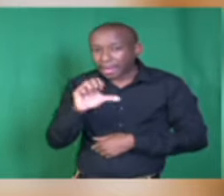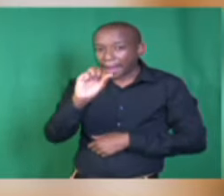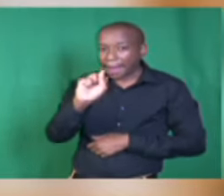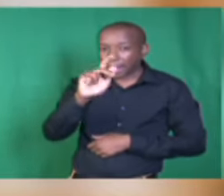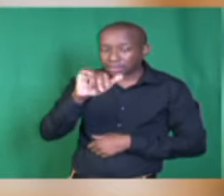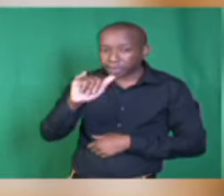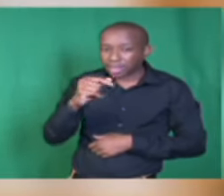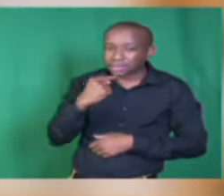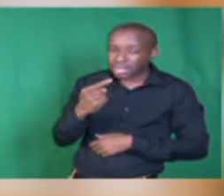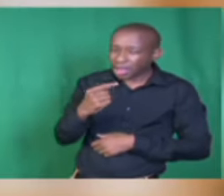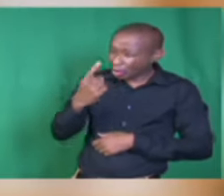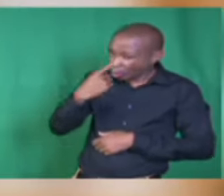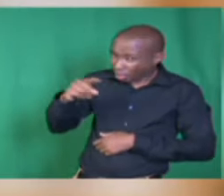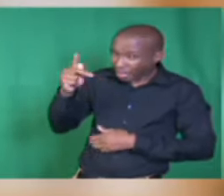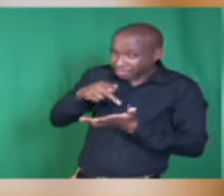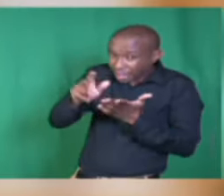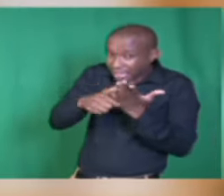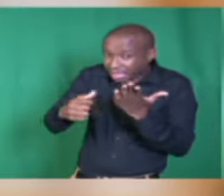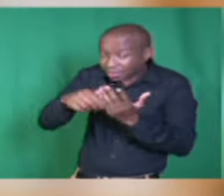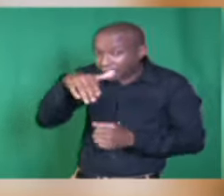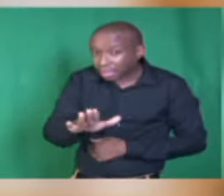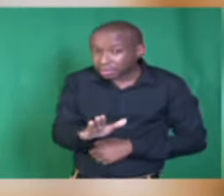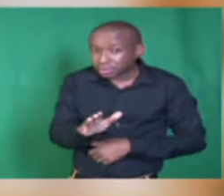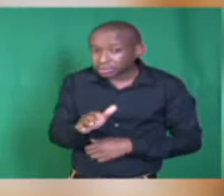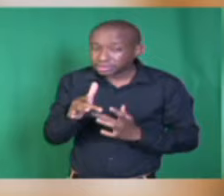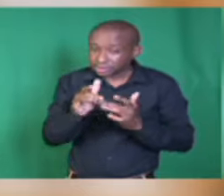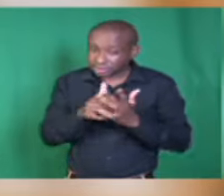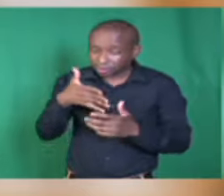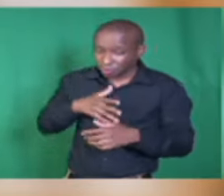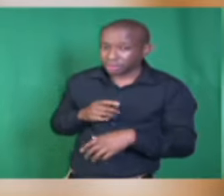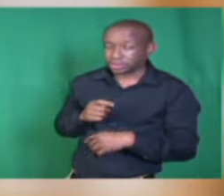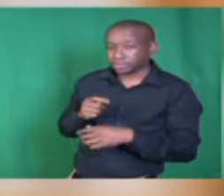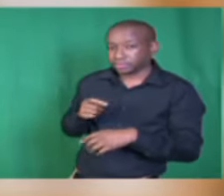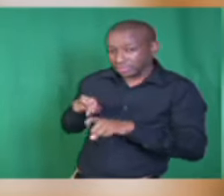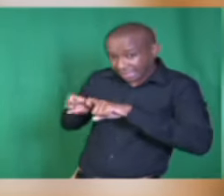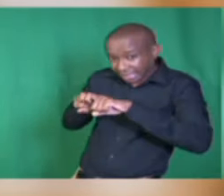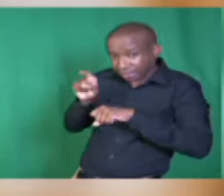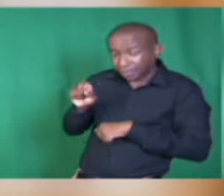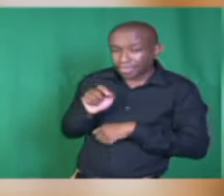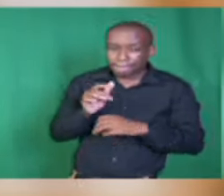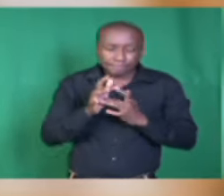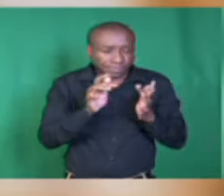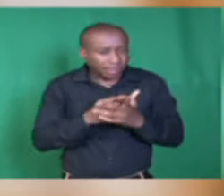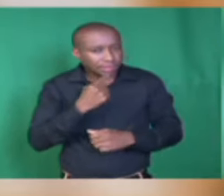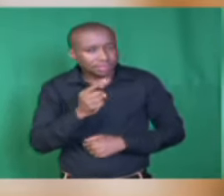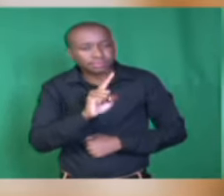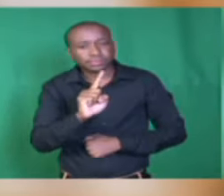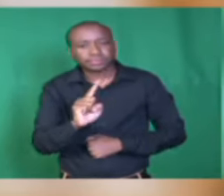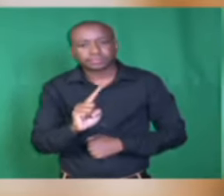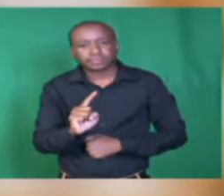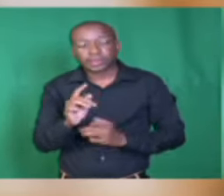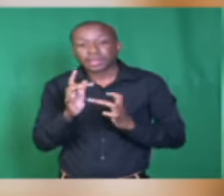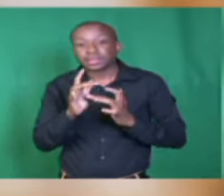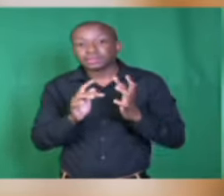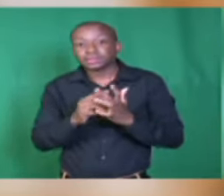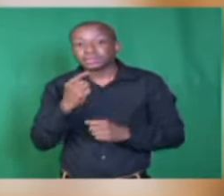was correct for them to pay taxes, tribute to Caesar. And what was Jesus' response? Jesus